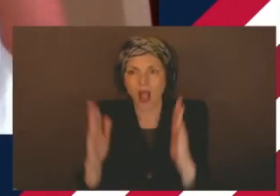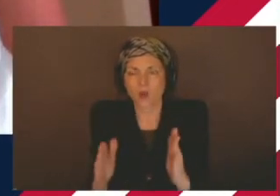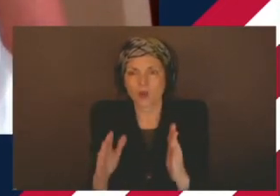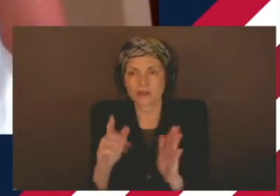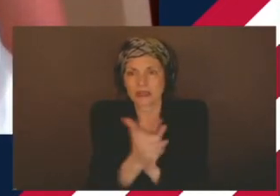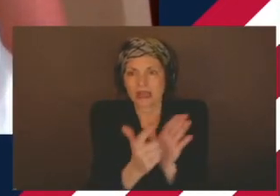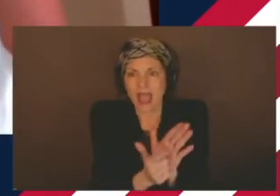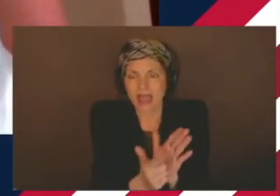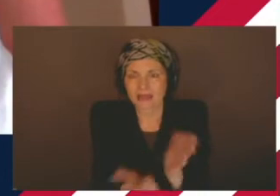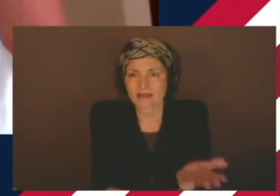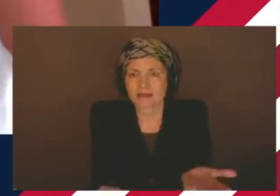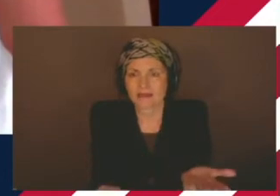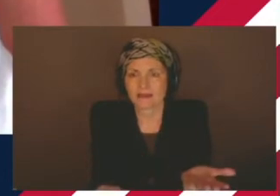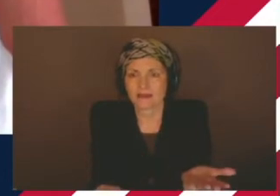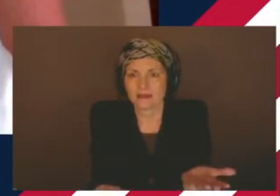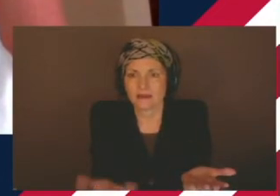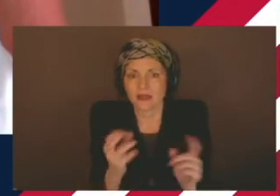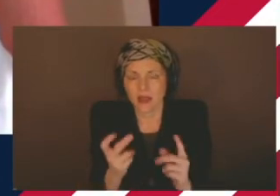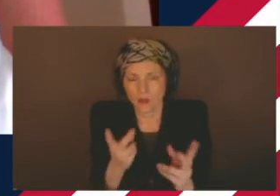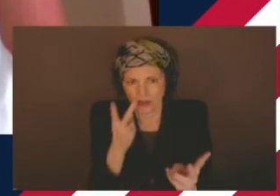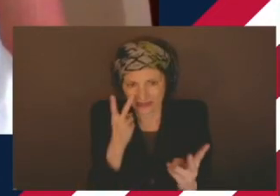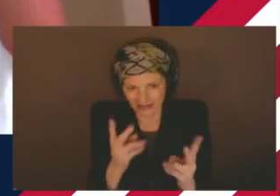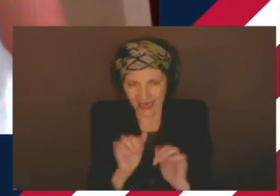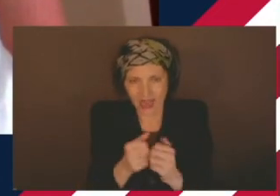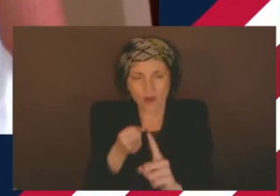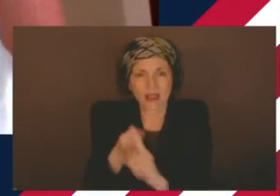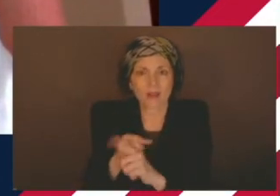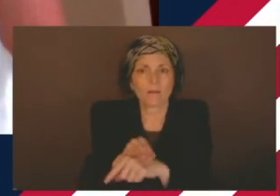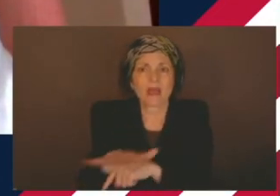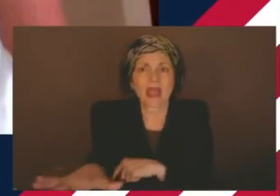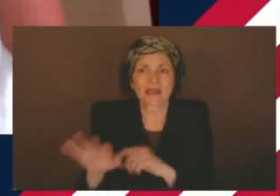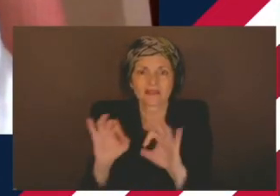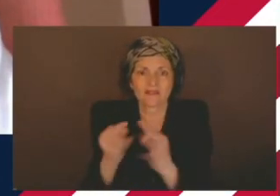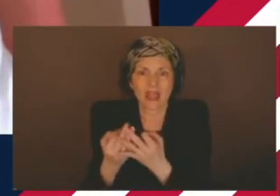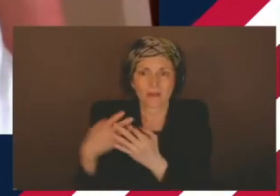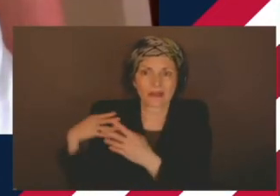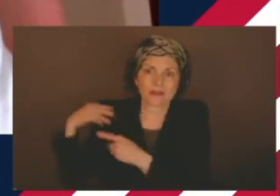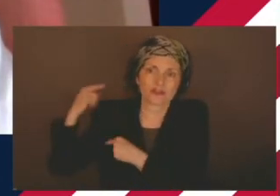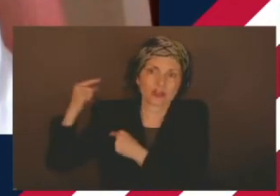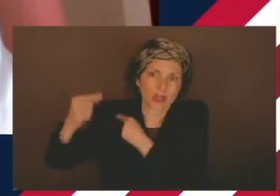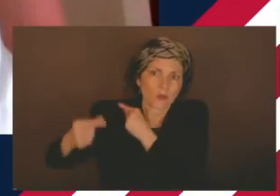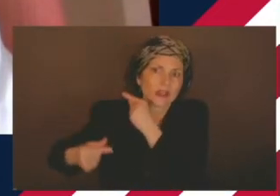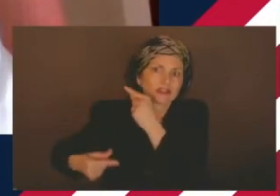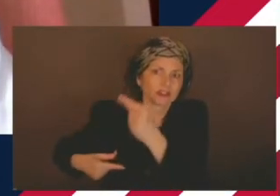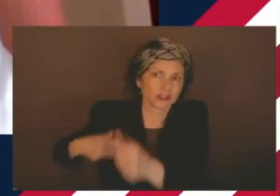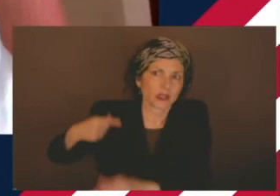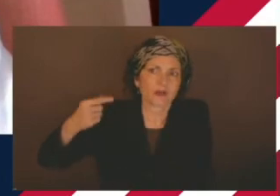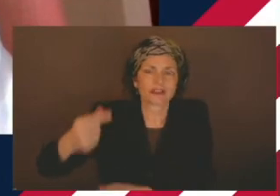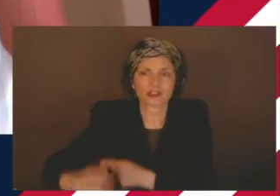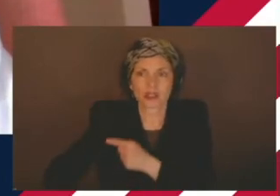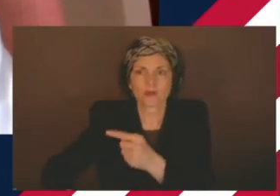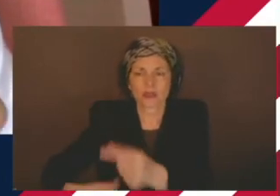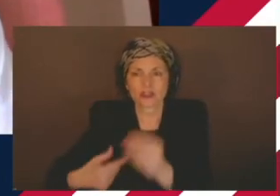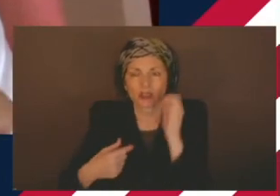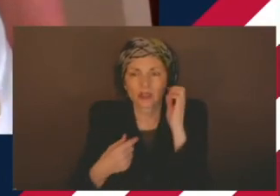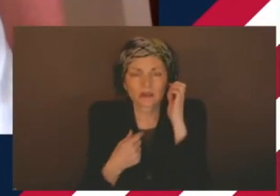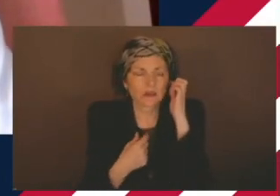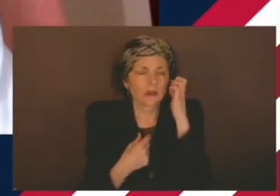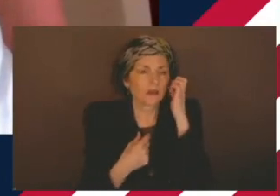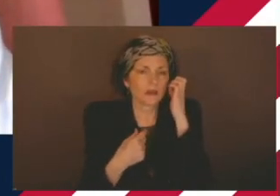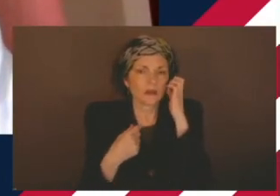and cascading impacts on those families generation after generation. I'm hoping you can talk to us about the ways that